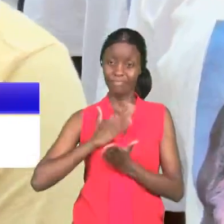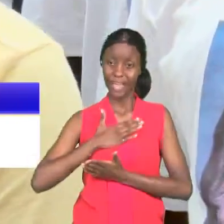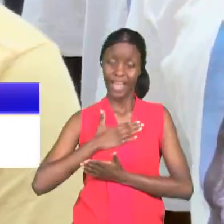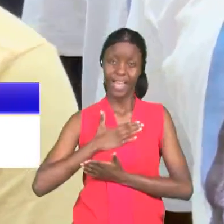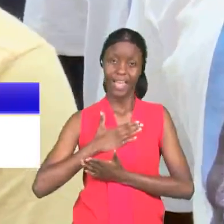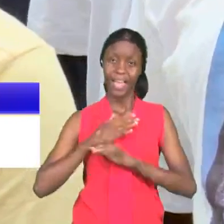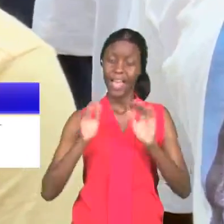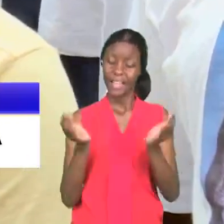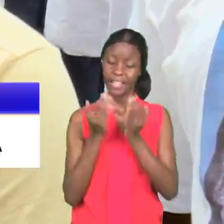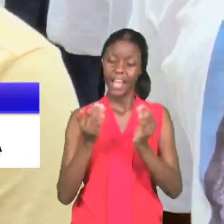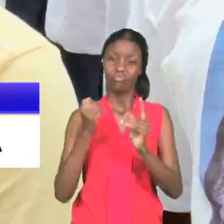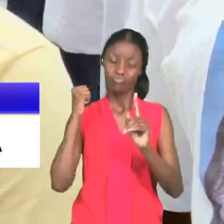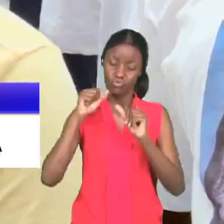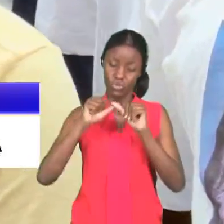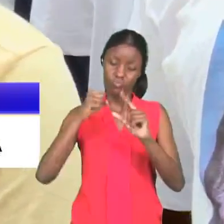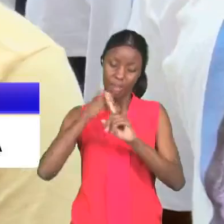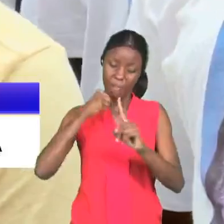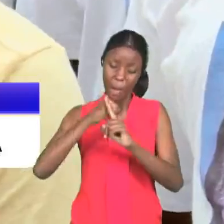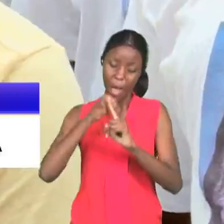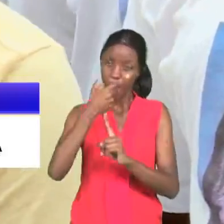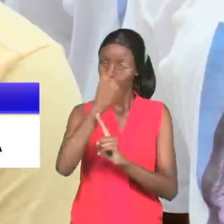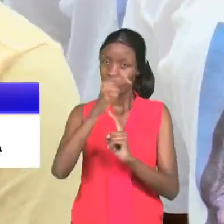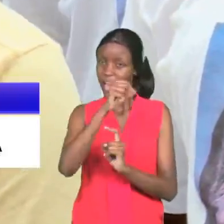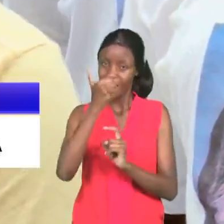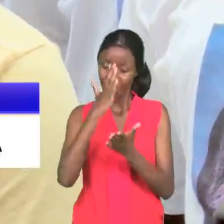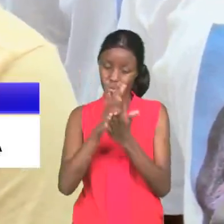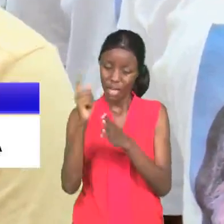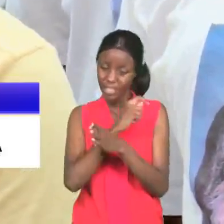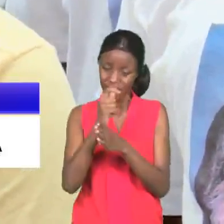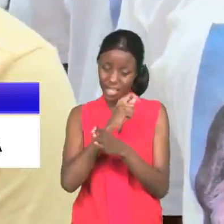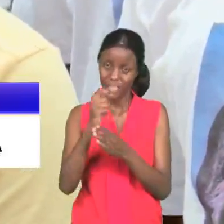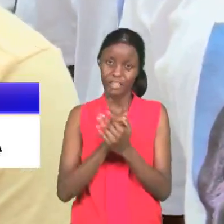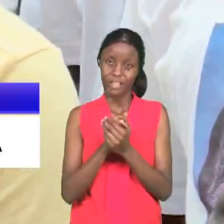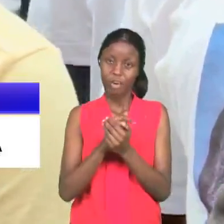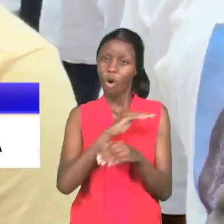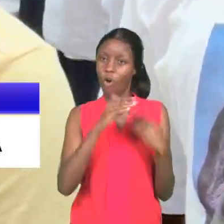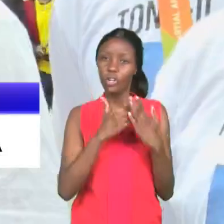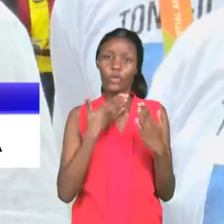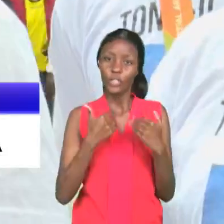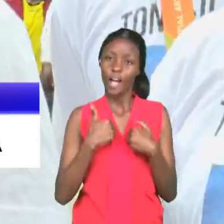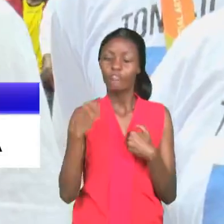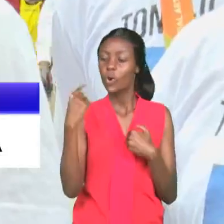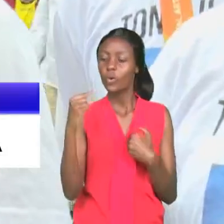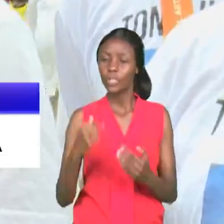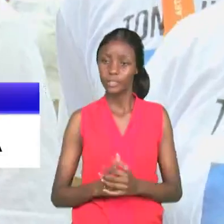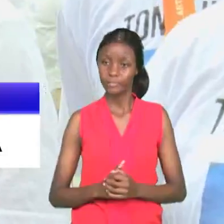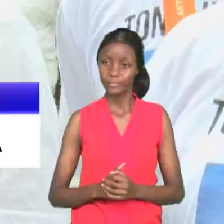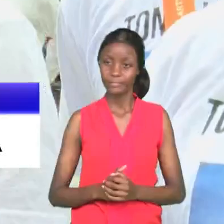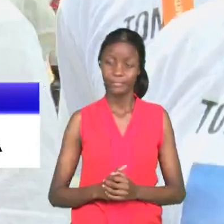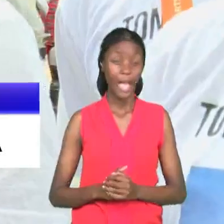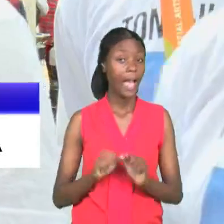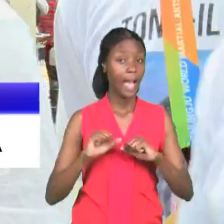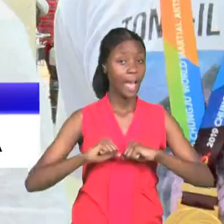encourage niendelee kutia bidii kwa sababu wale wengine pia wana train. Kila mtu anataka kupata hiyo gold. Tumeridhika